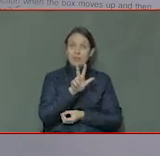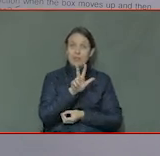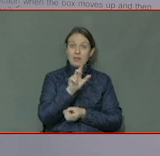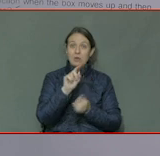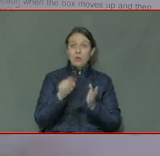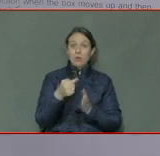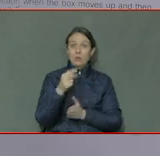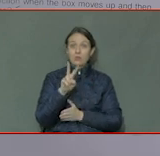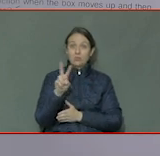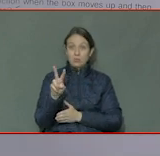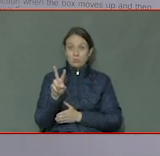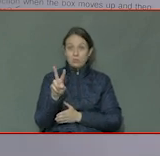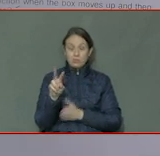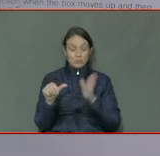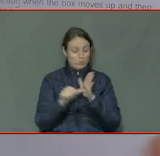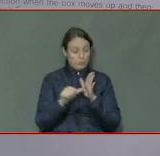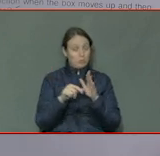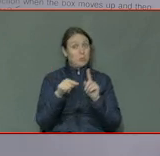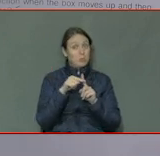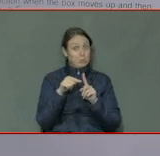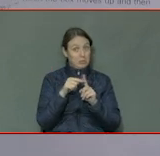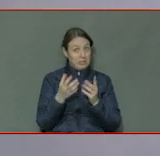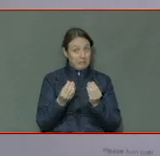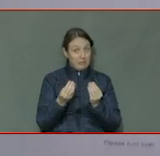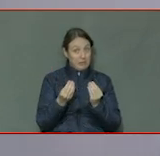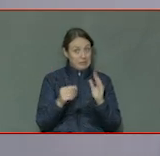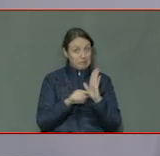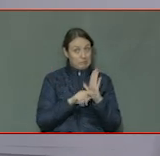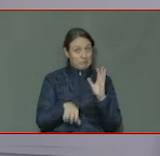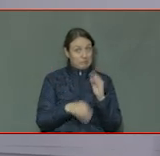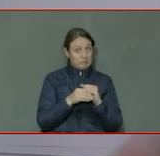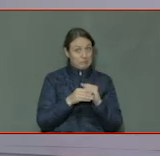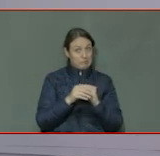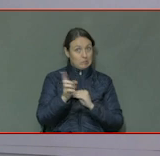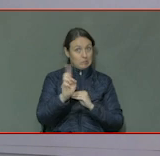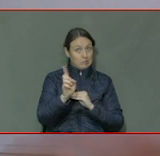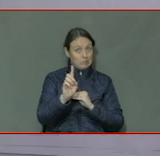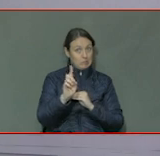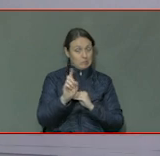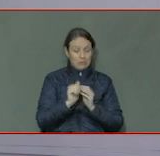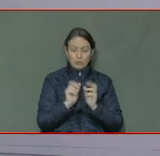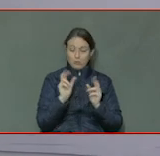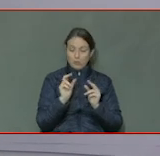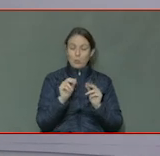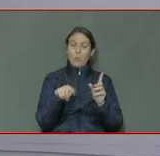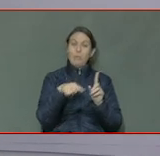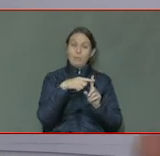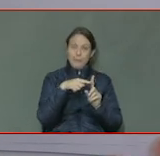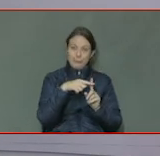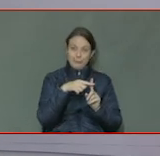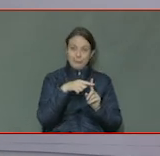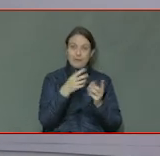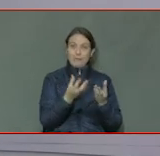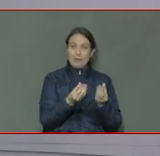178,22. So that's important. You're not going to put in a negative because it is friction. It must be a positive